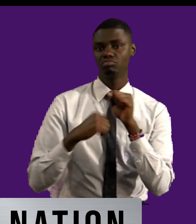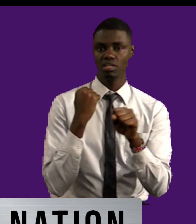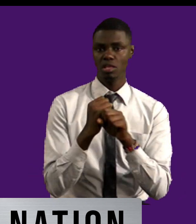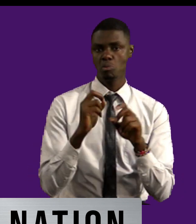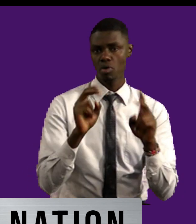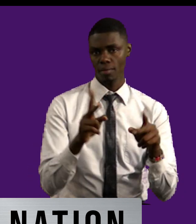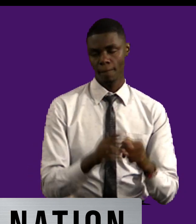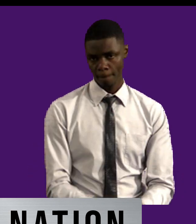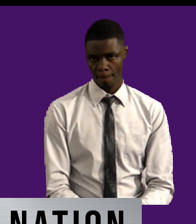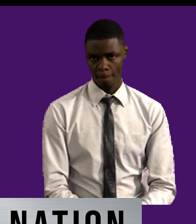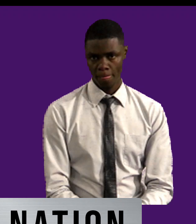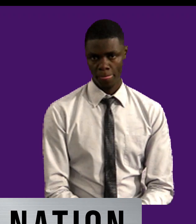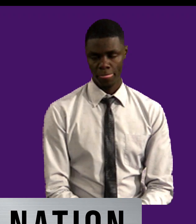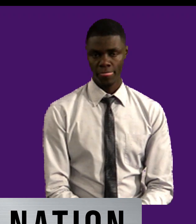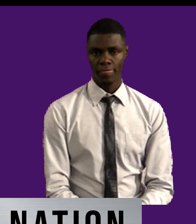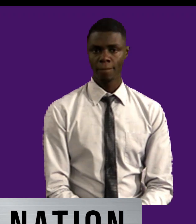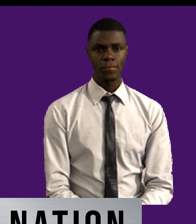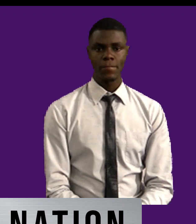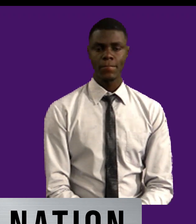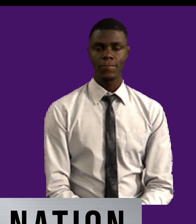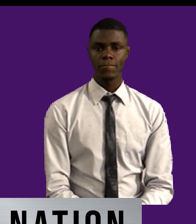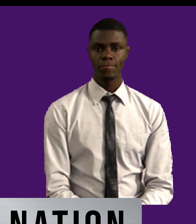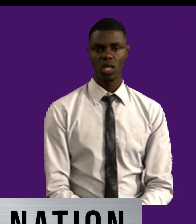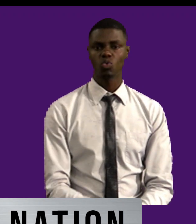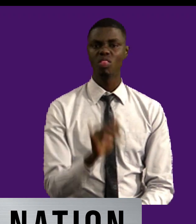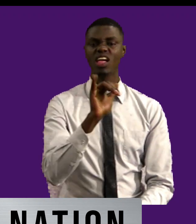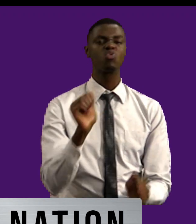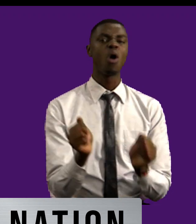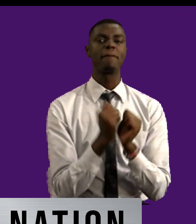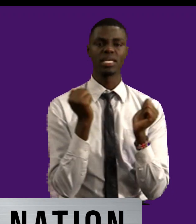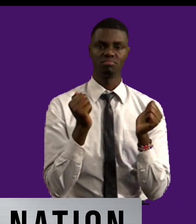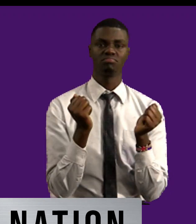Okay. What does it take for that to happen?